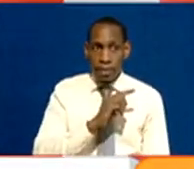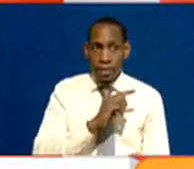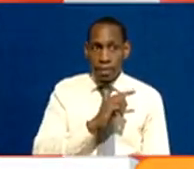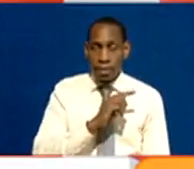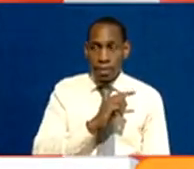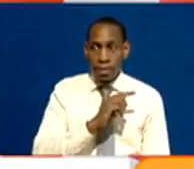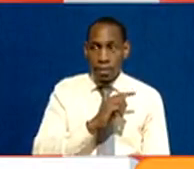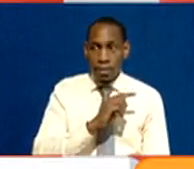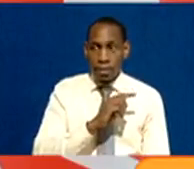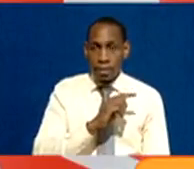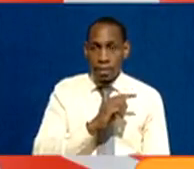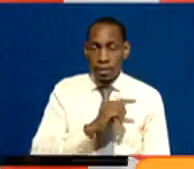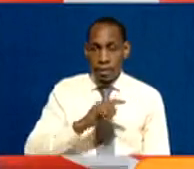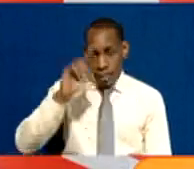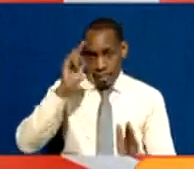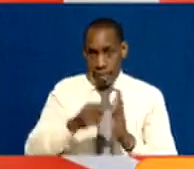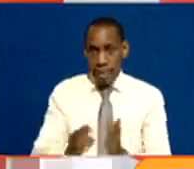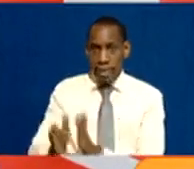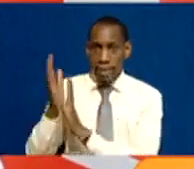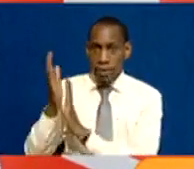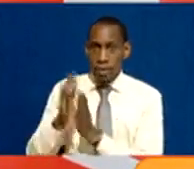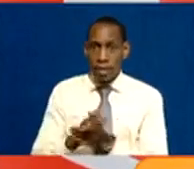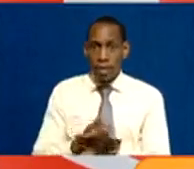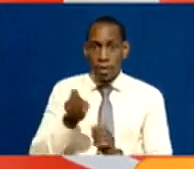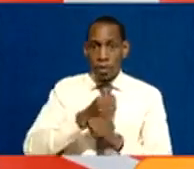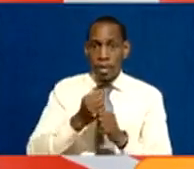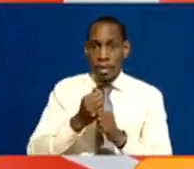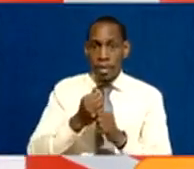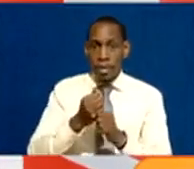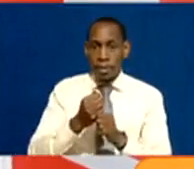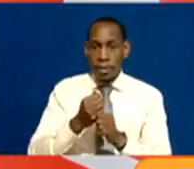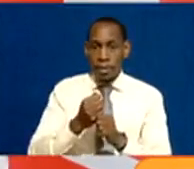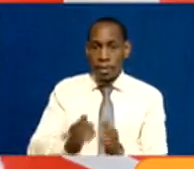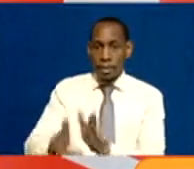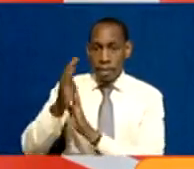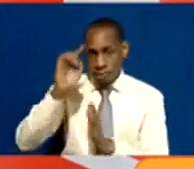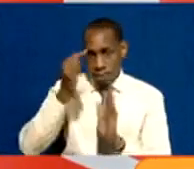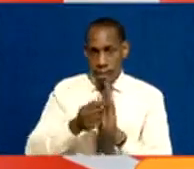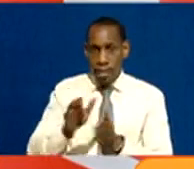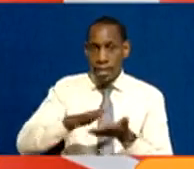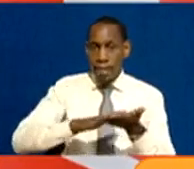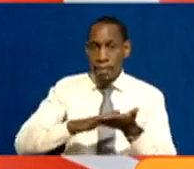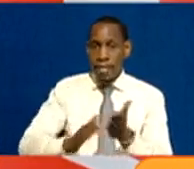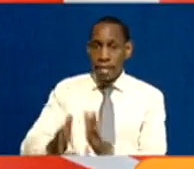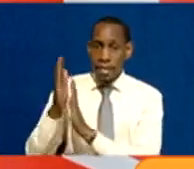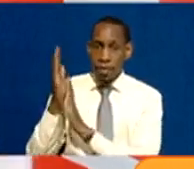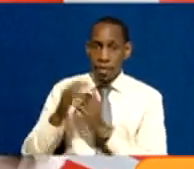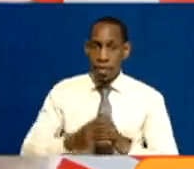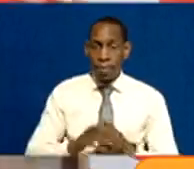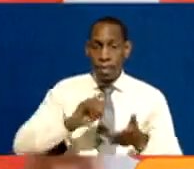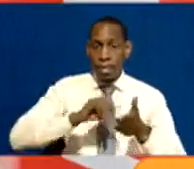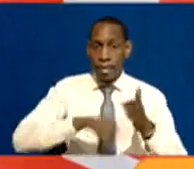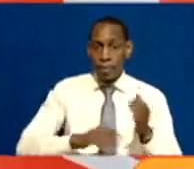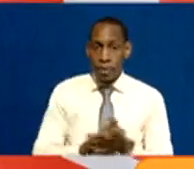need to move to identity security. You need to make security, identity, your core of your security. And